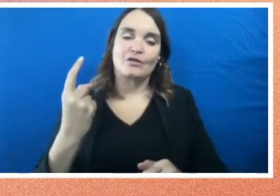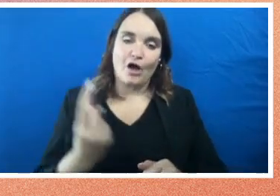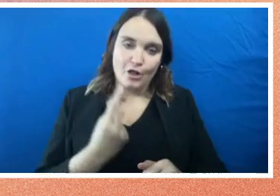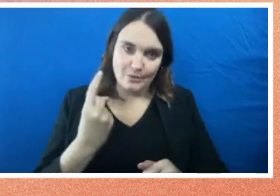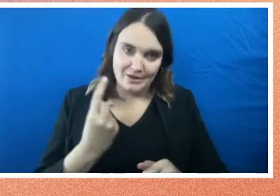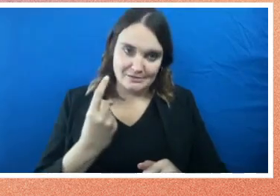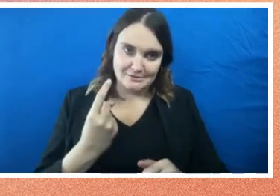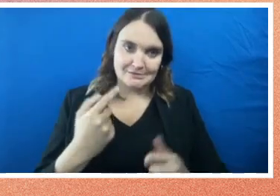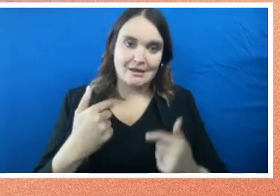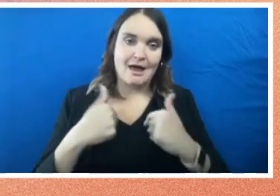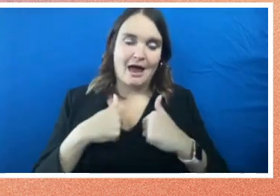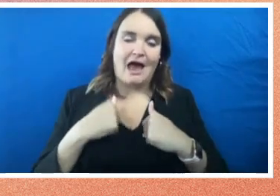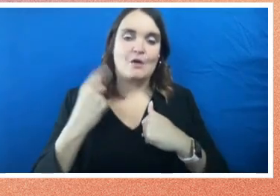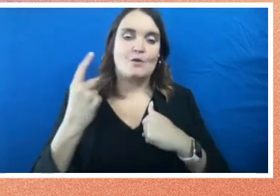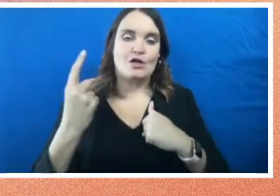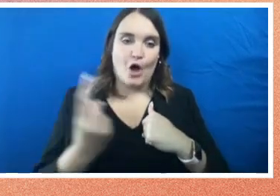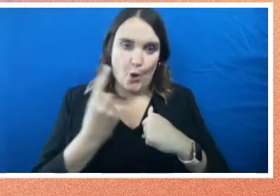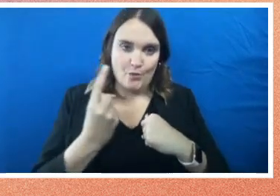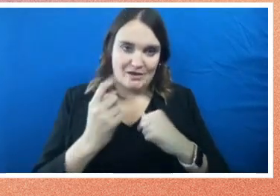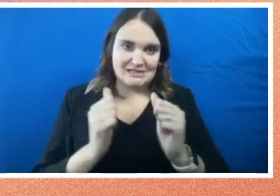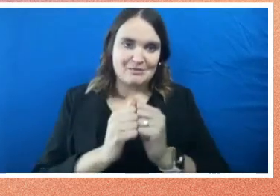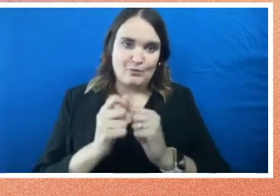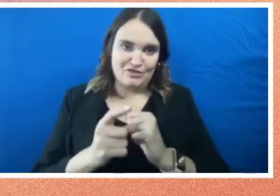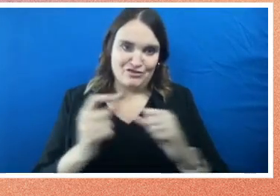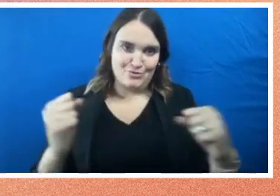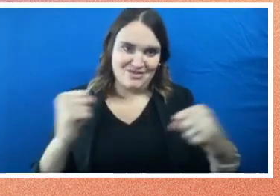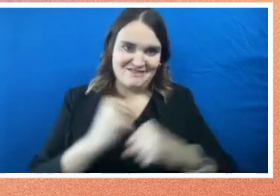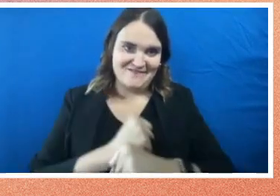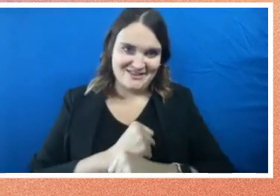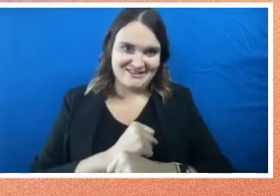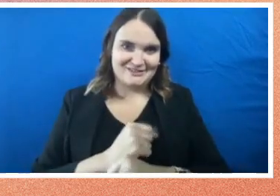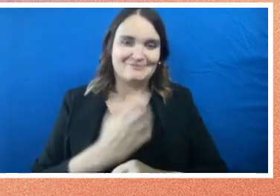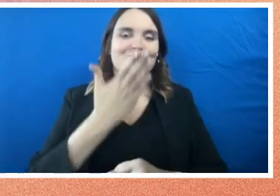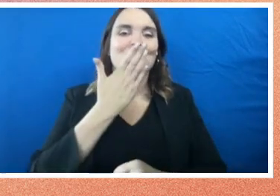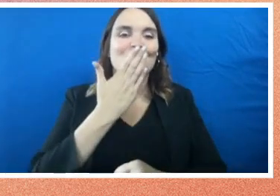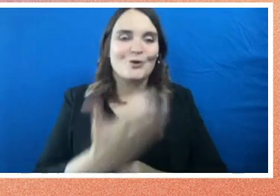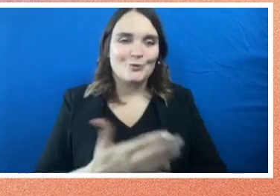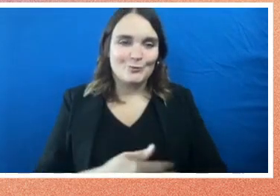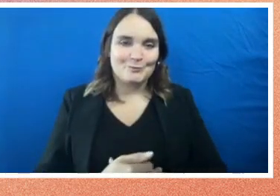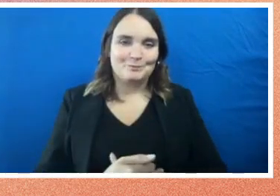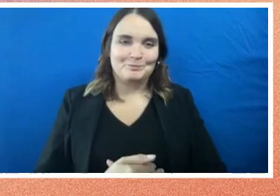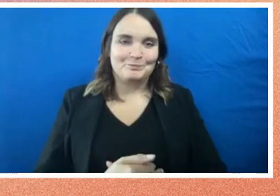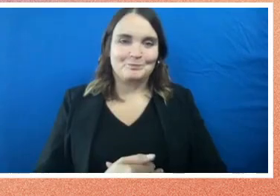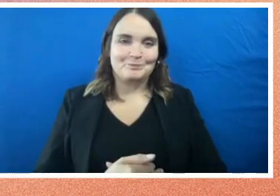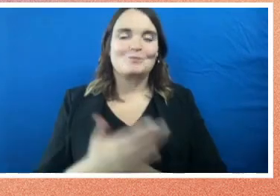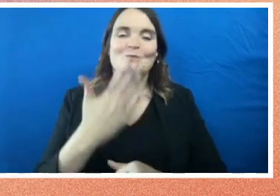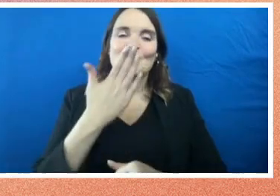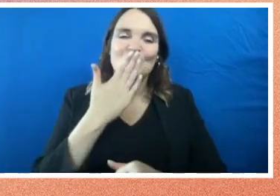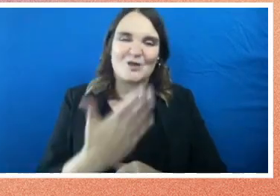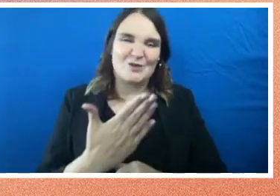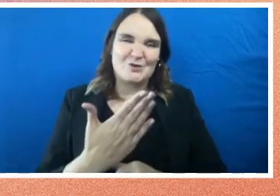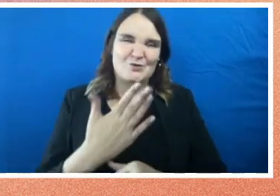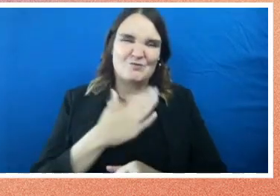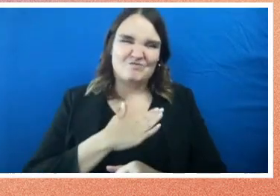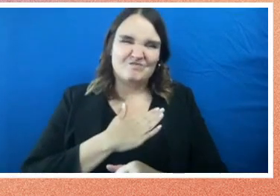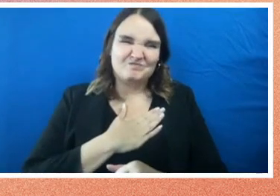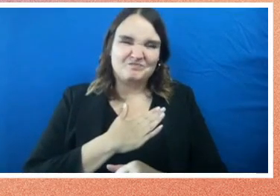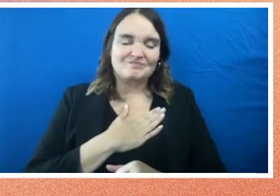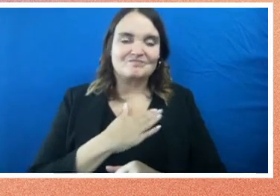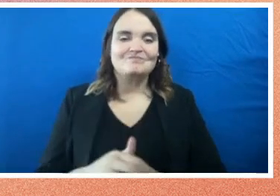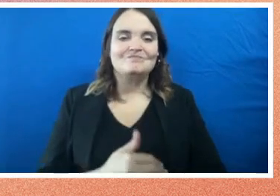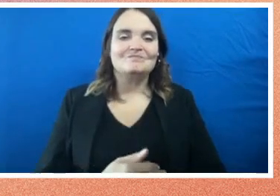I will always be with you in this fight. Thank you. Thank you from the bottom of my heart.